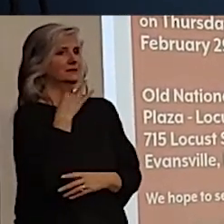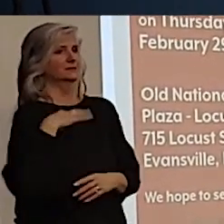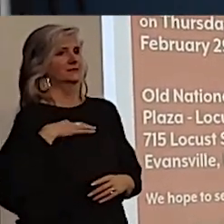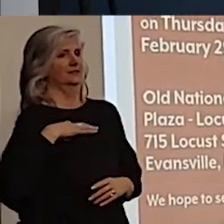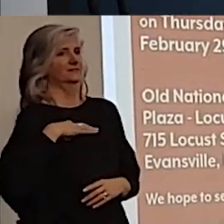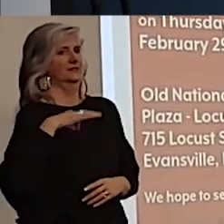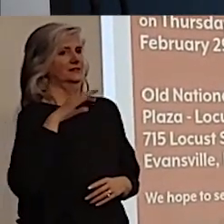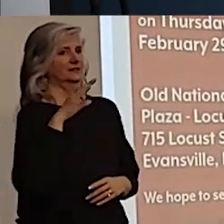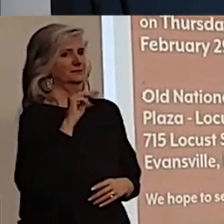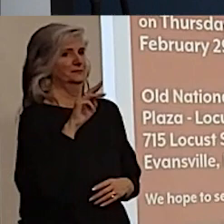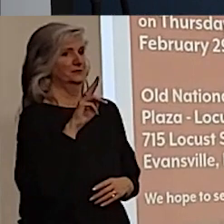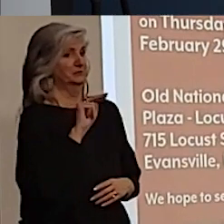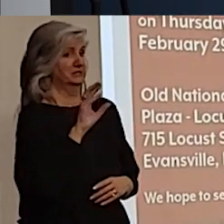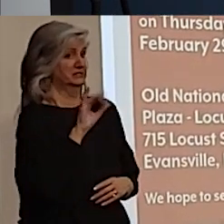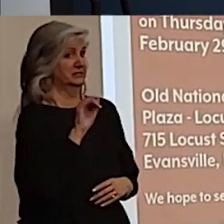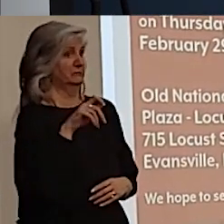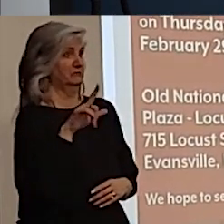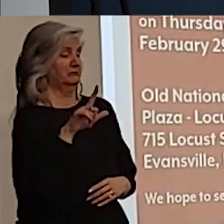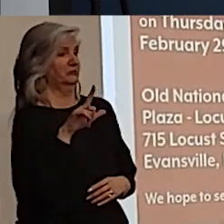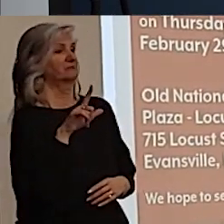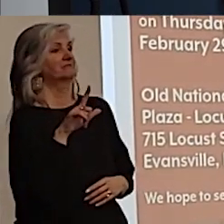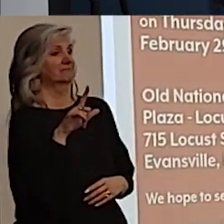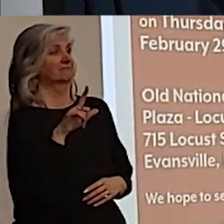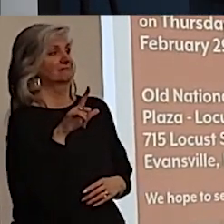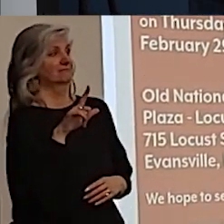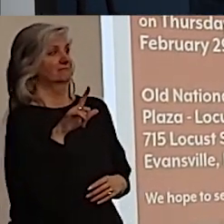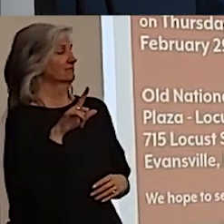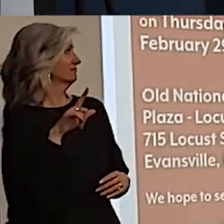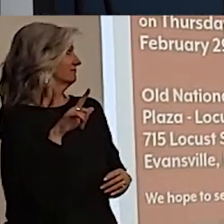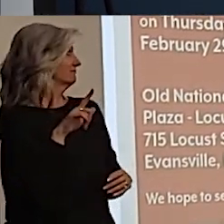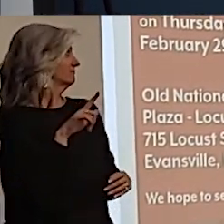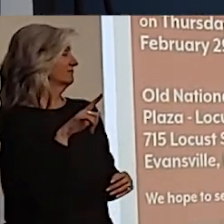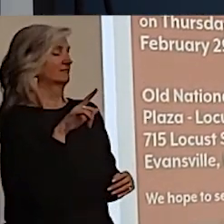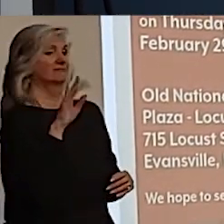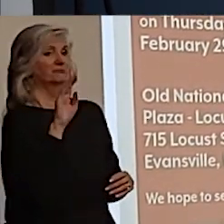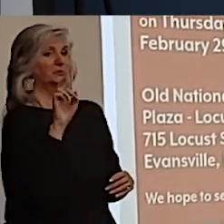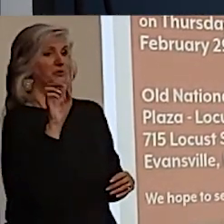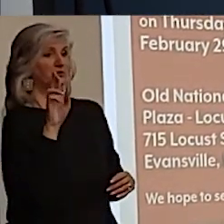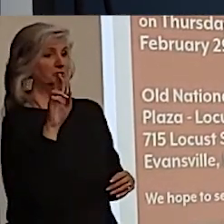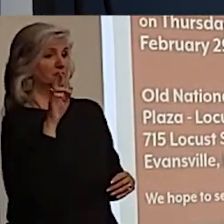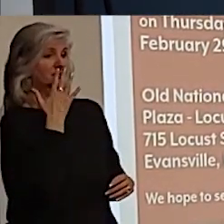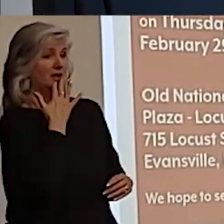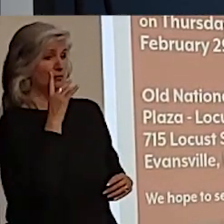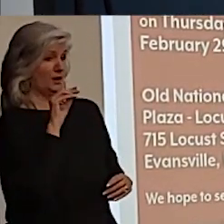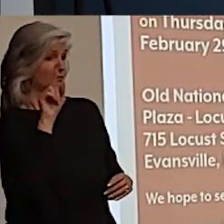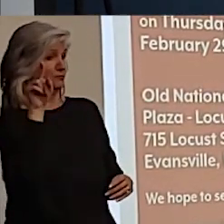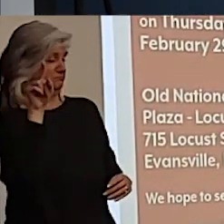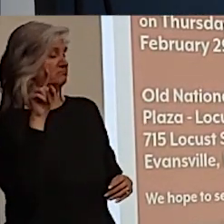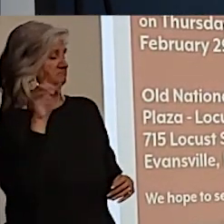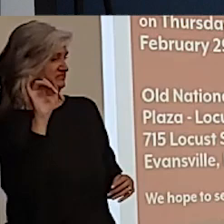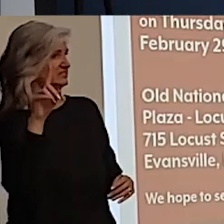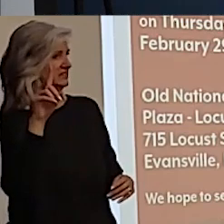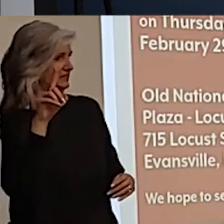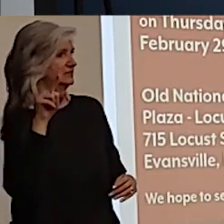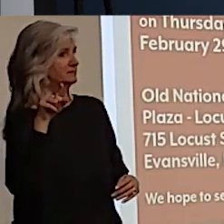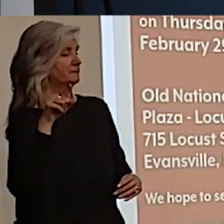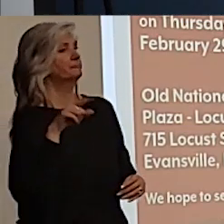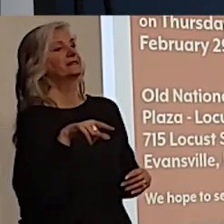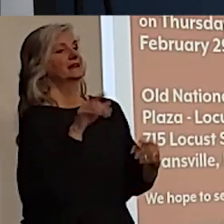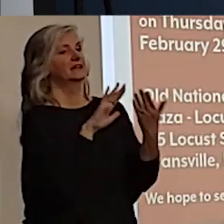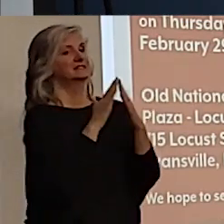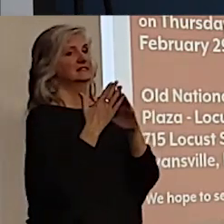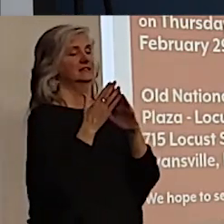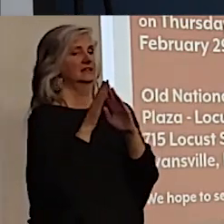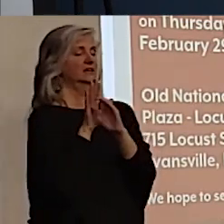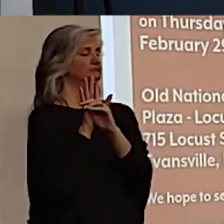municipal electric utility. Some places have done it, looking at Boulder, Colorado, if you want to read that story about how a city pushed